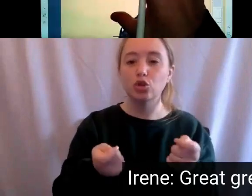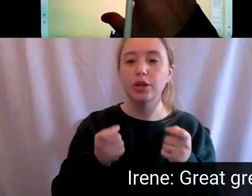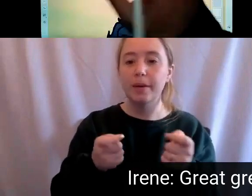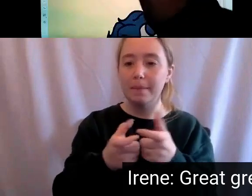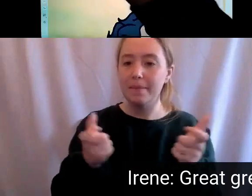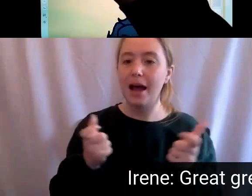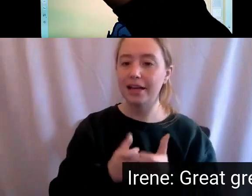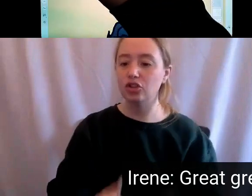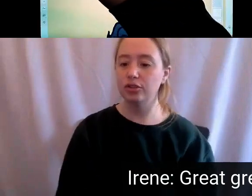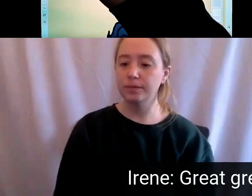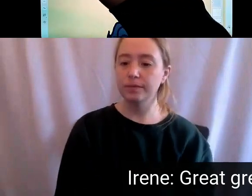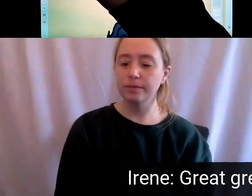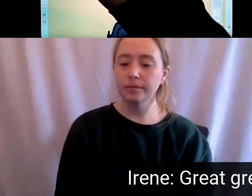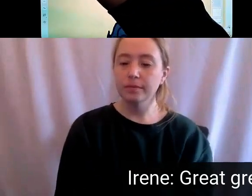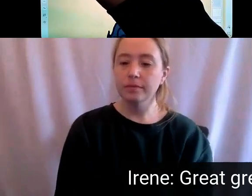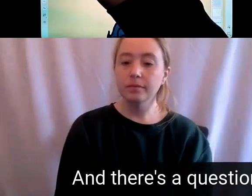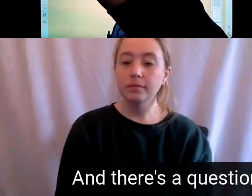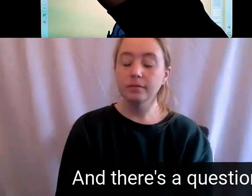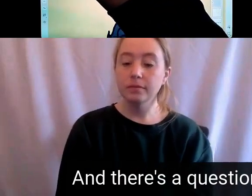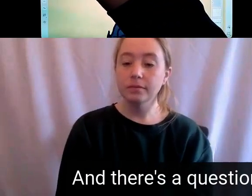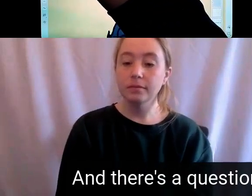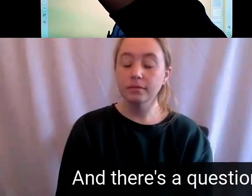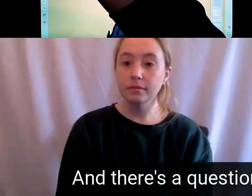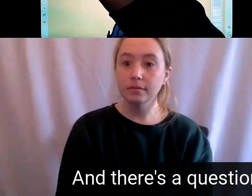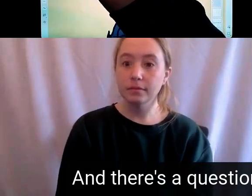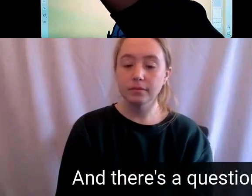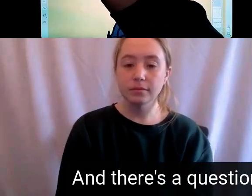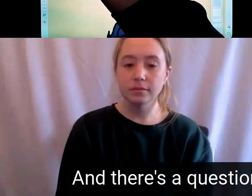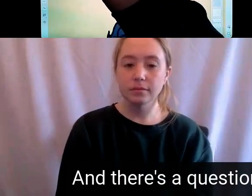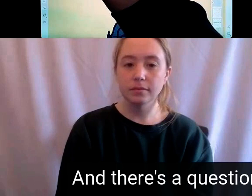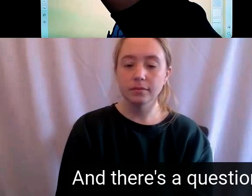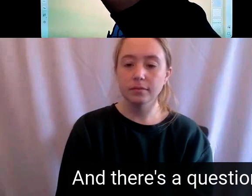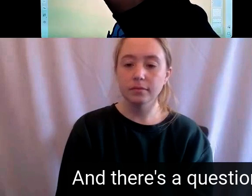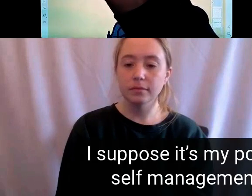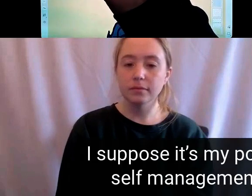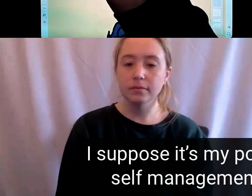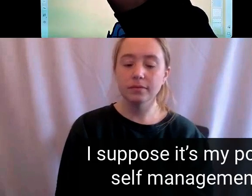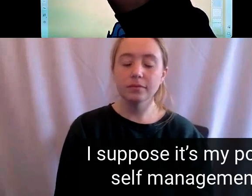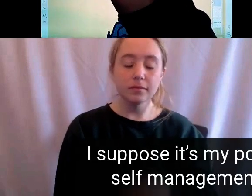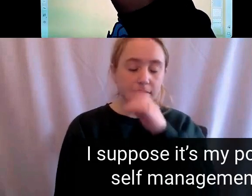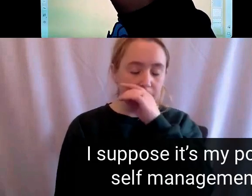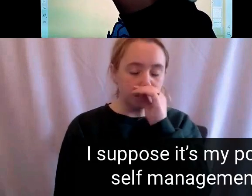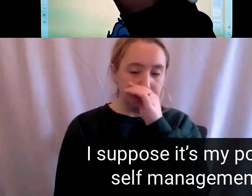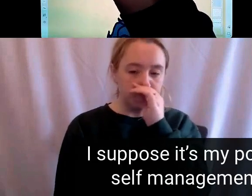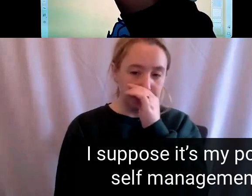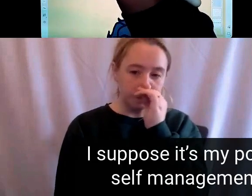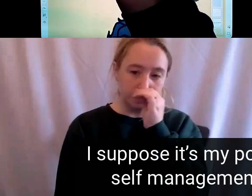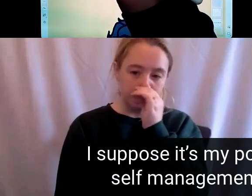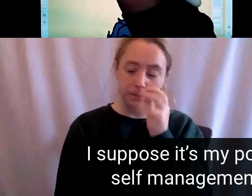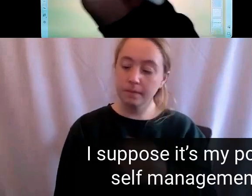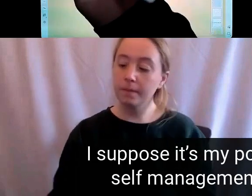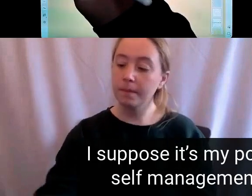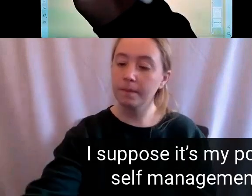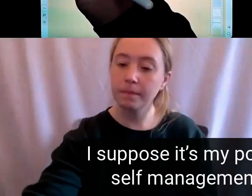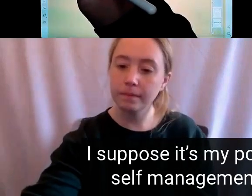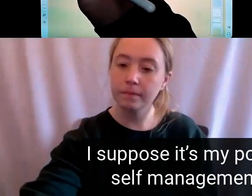great information there. And there's a question too, Jenny, about someone, I suppose it relates